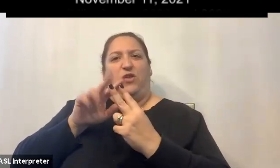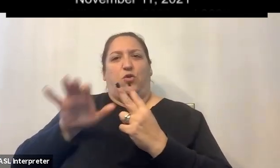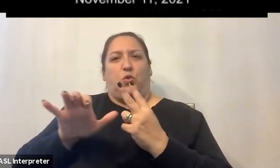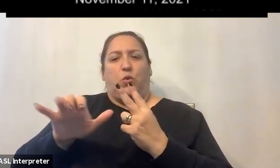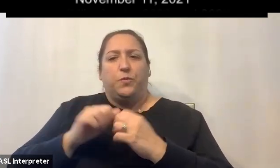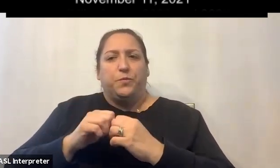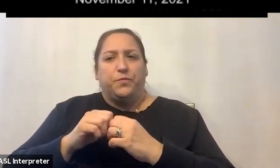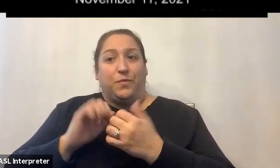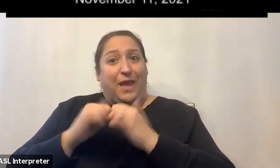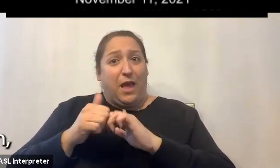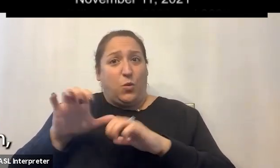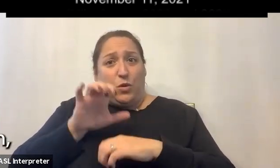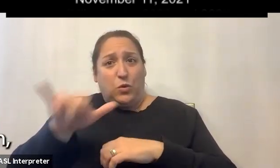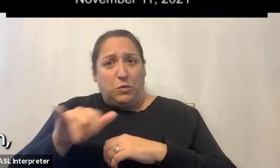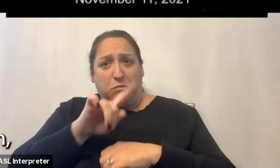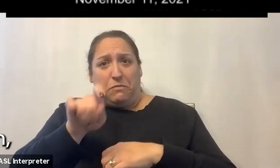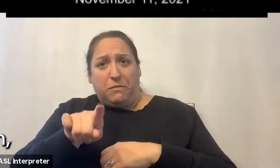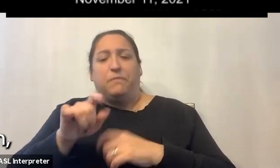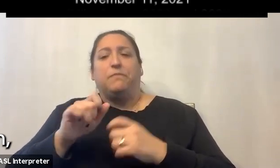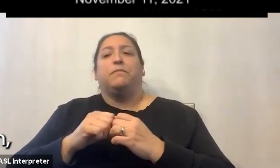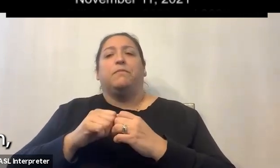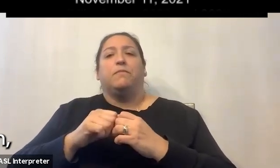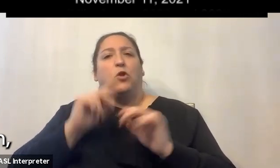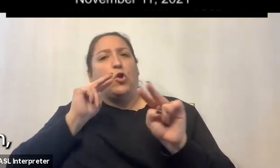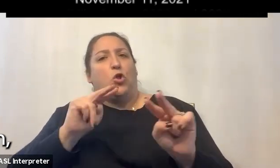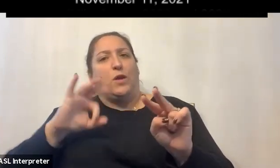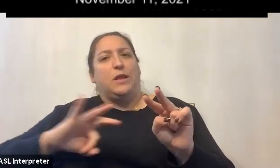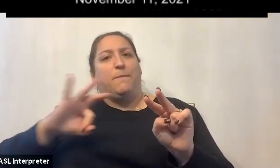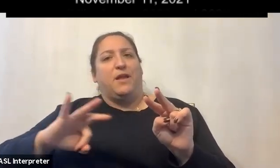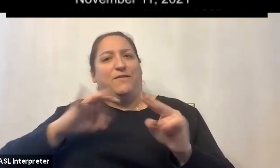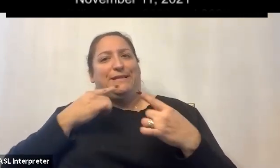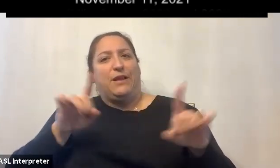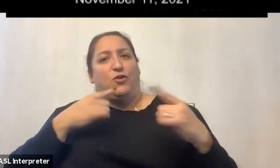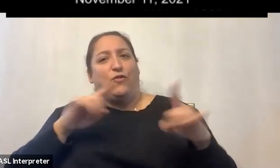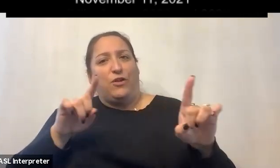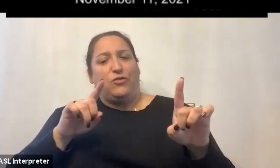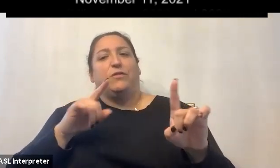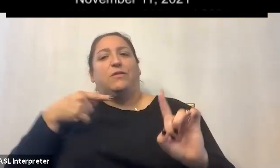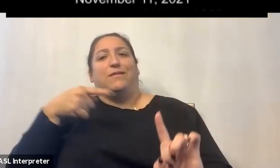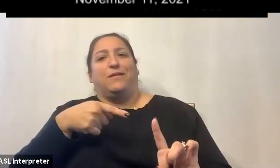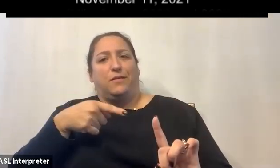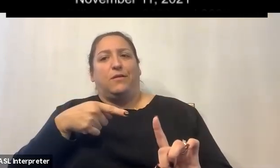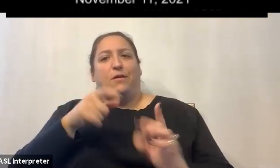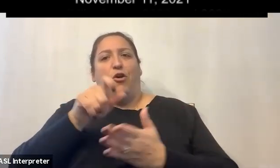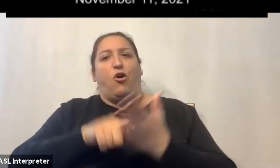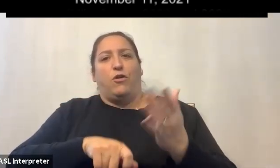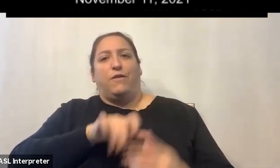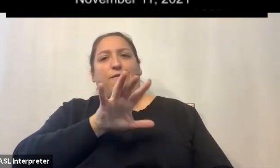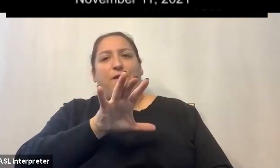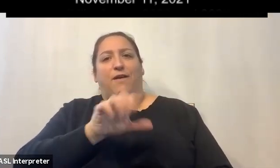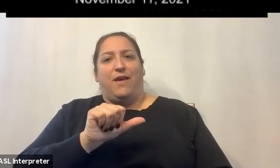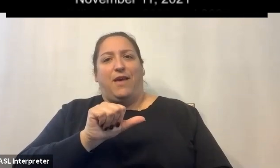And how do we do this? Looking at the Benefits Declaration, namely Article 5A